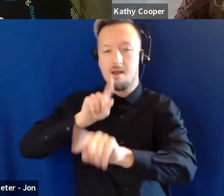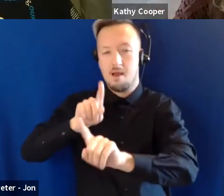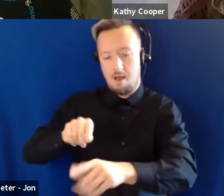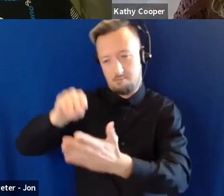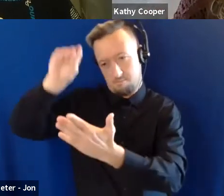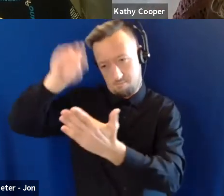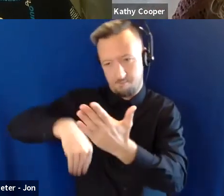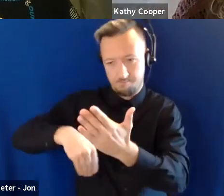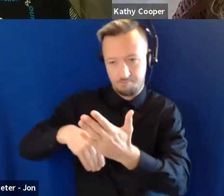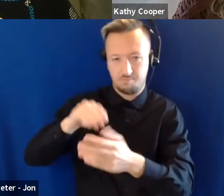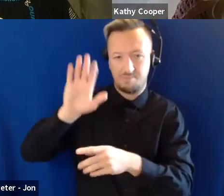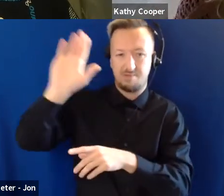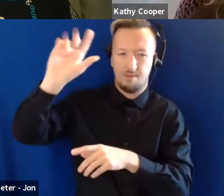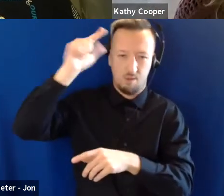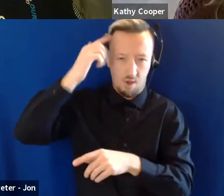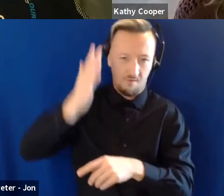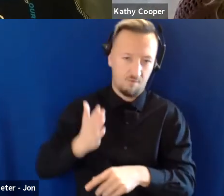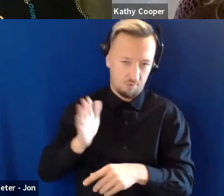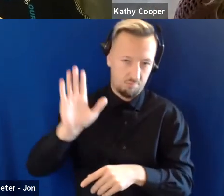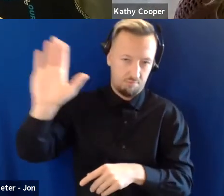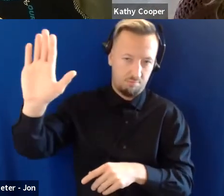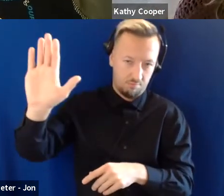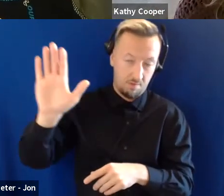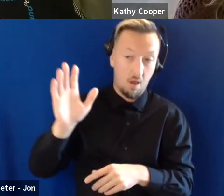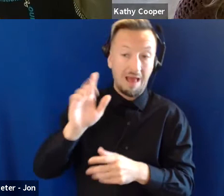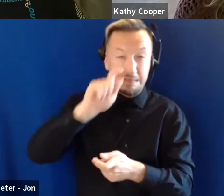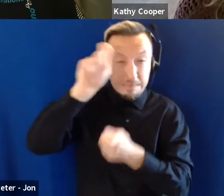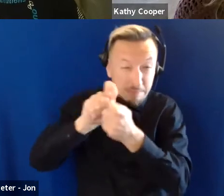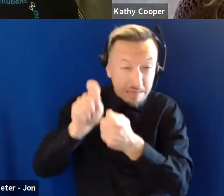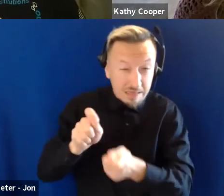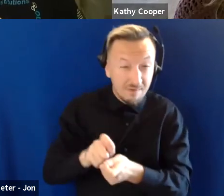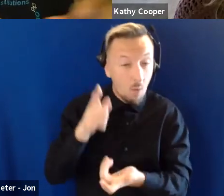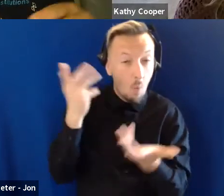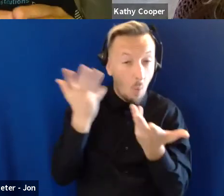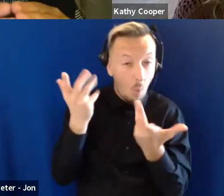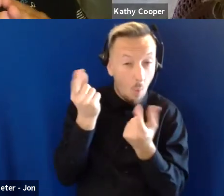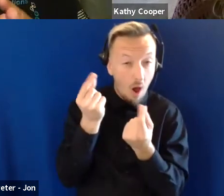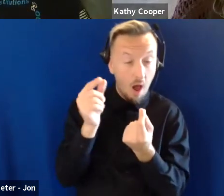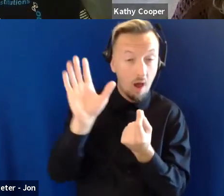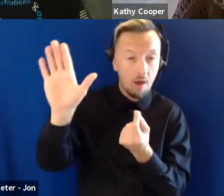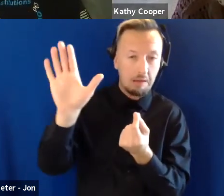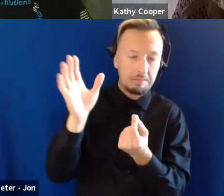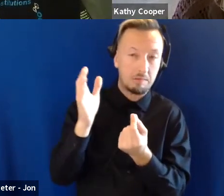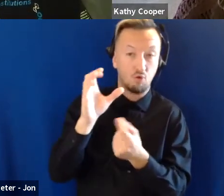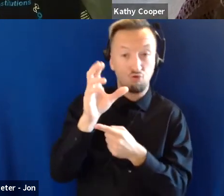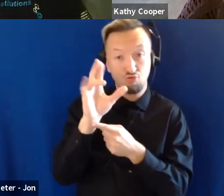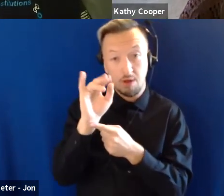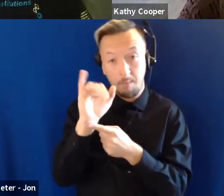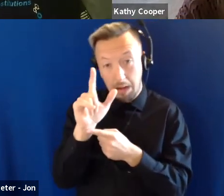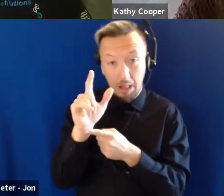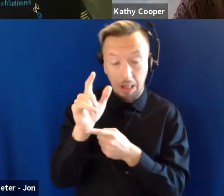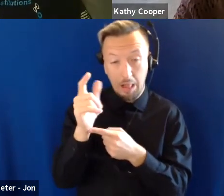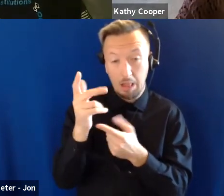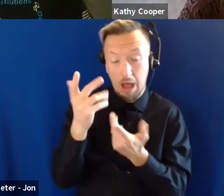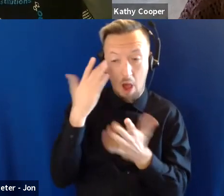do look at a lot of that stuff. I don't know how thorough of a criminal background, but they do look at a lot of it. So there's the answer to that